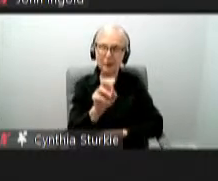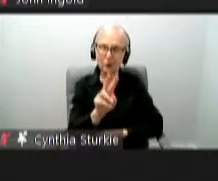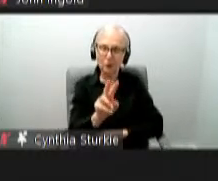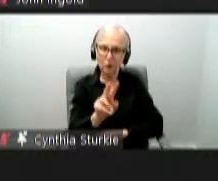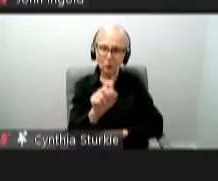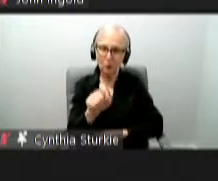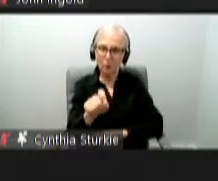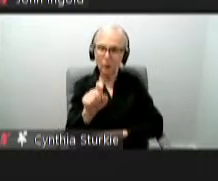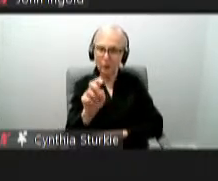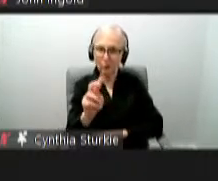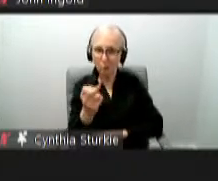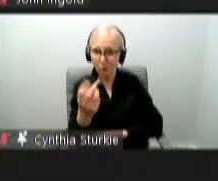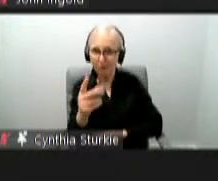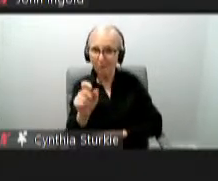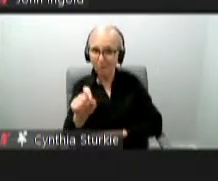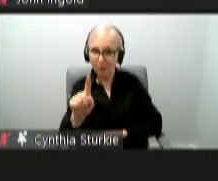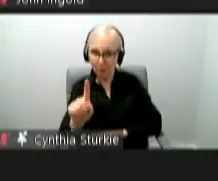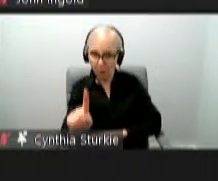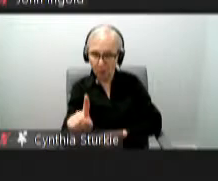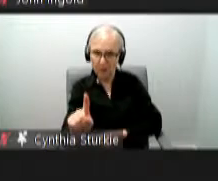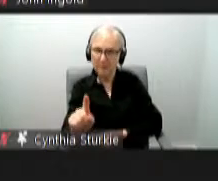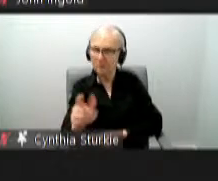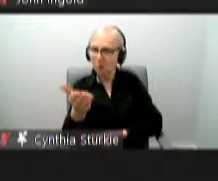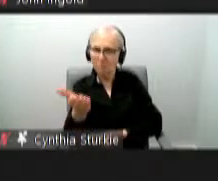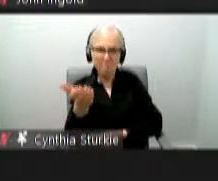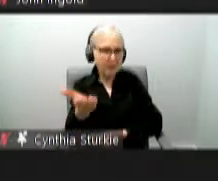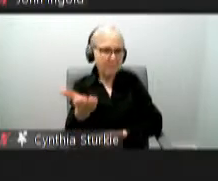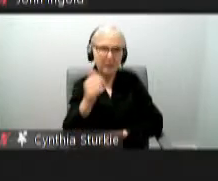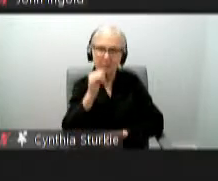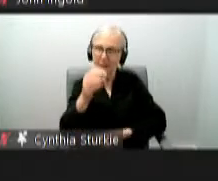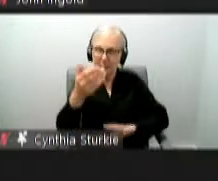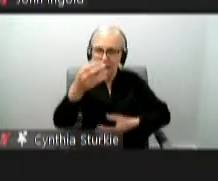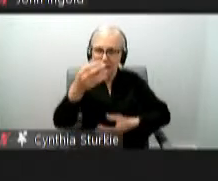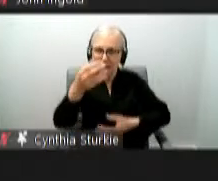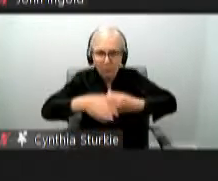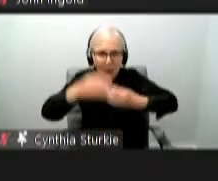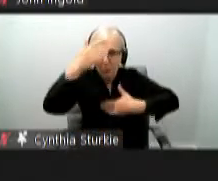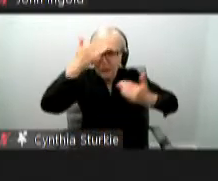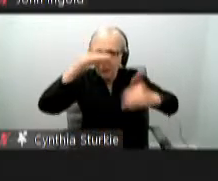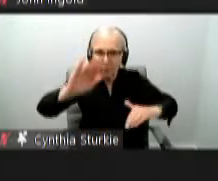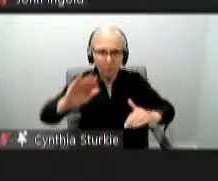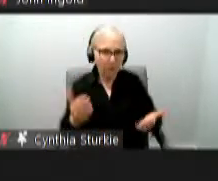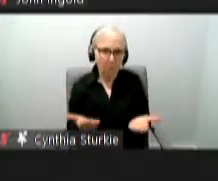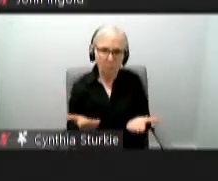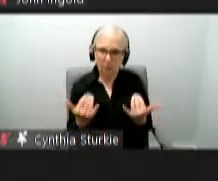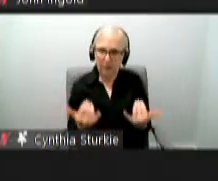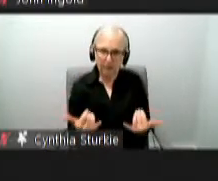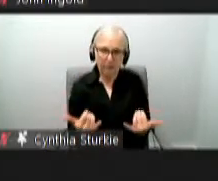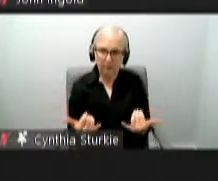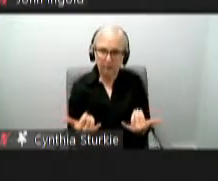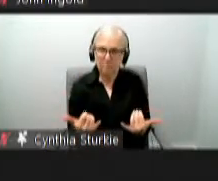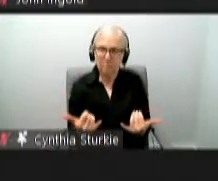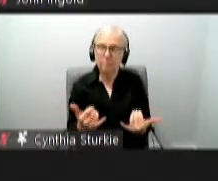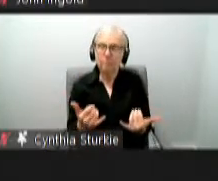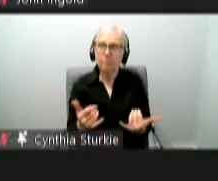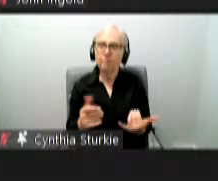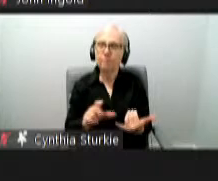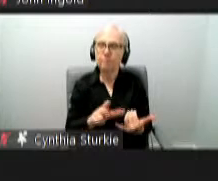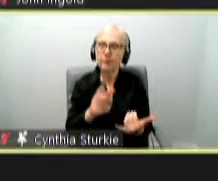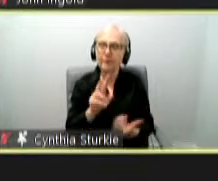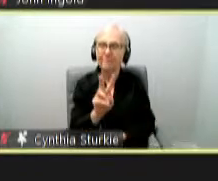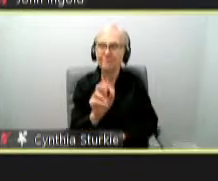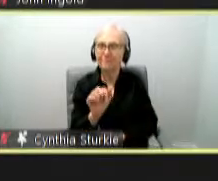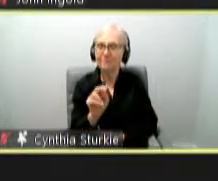2.12.1, meaning that they wouldn't necessarily replace it. So I think lots of questions, unfortunately, we don't have answers. All right, let's go to Vinny. Go ahead,